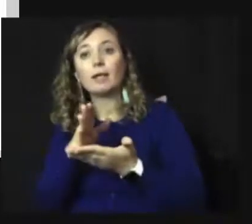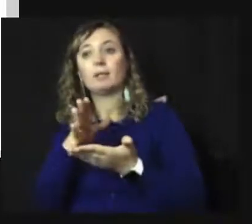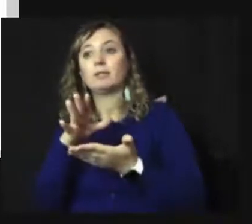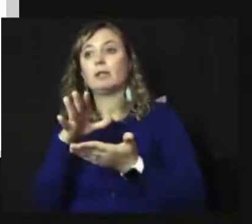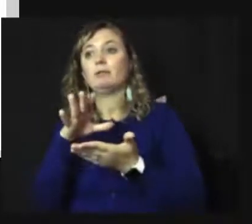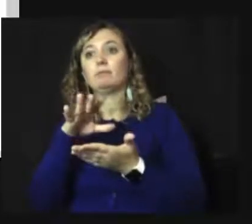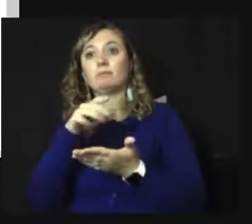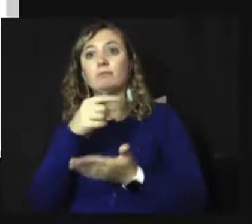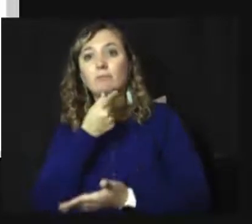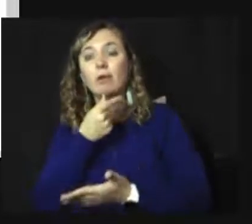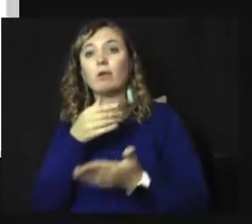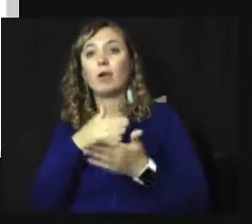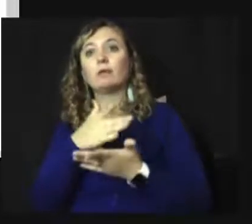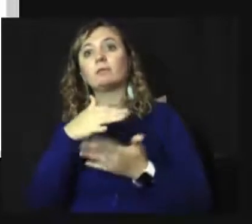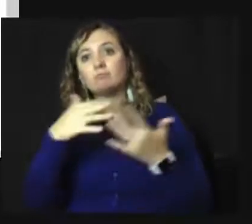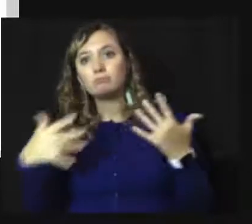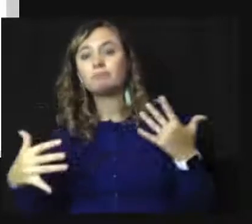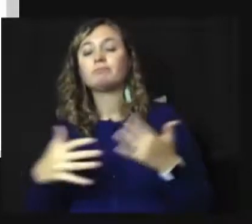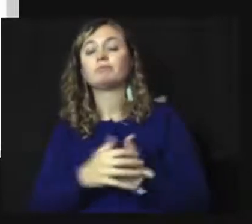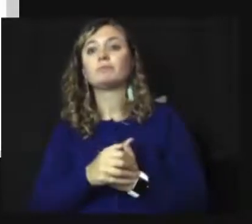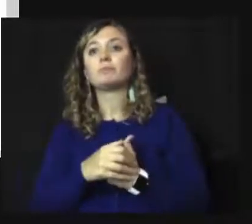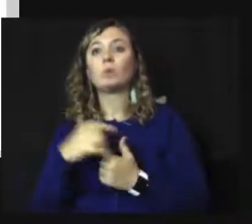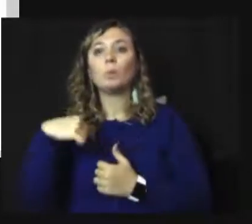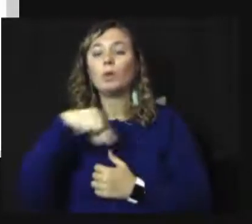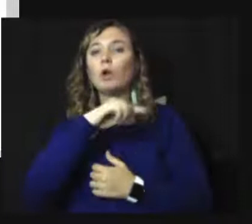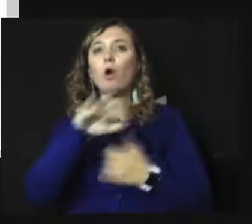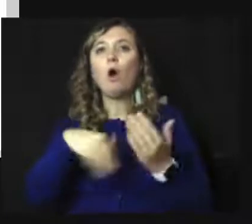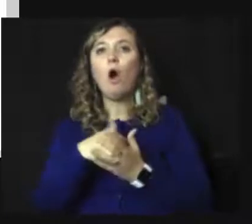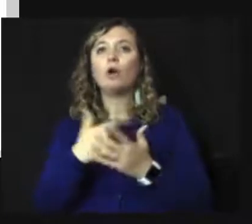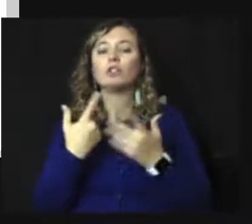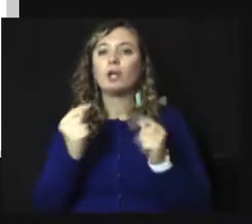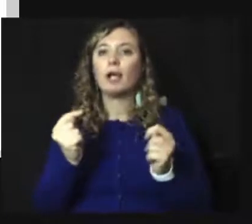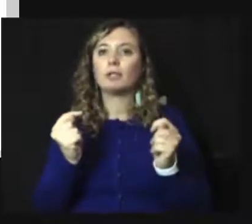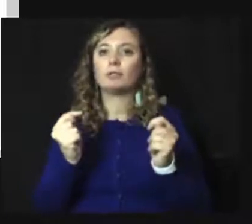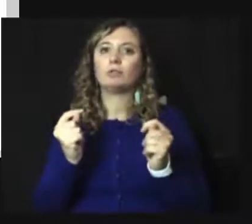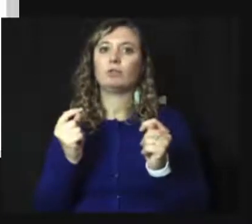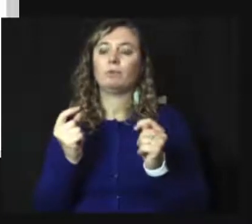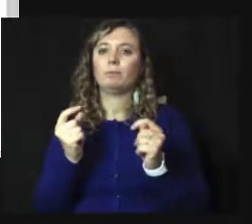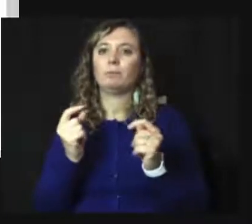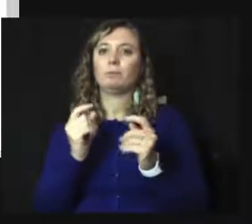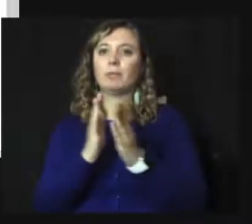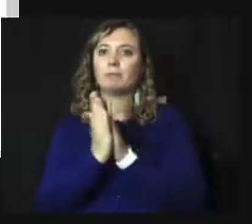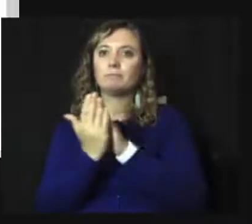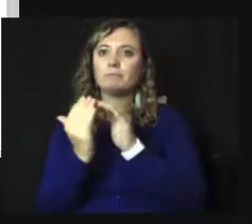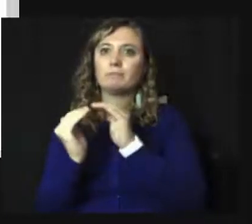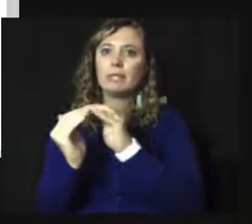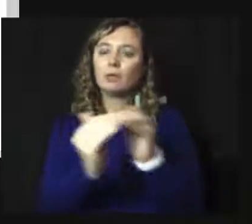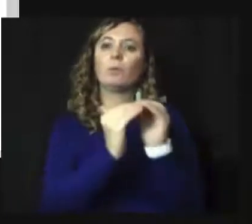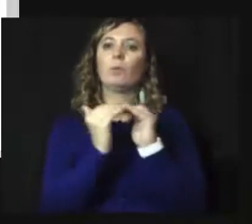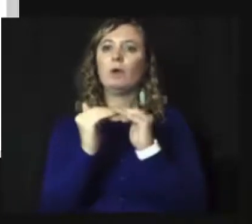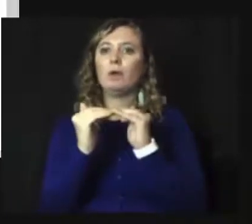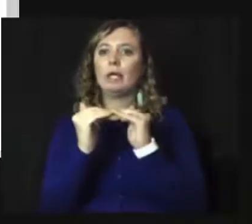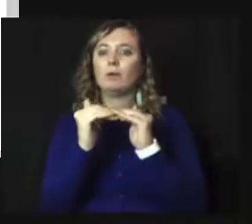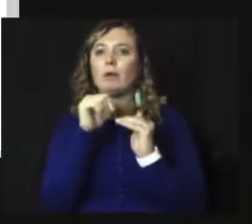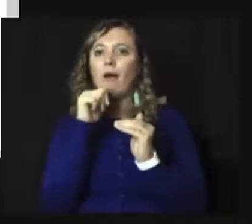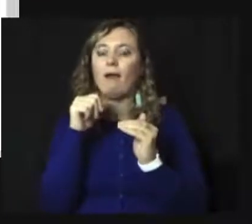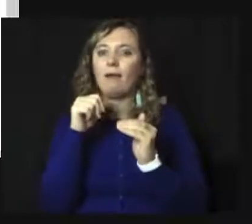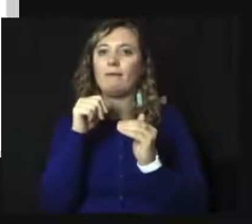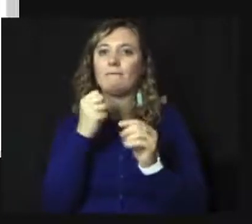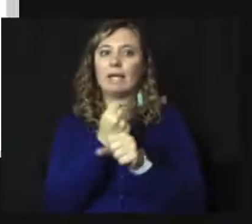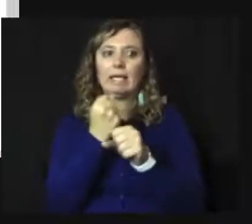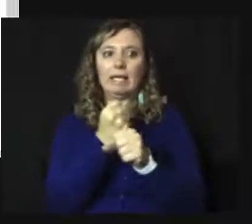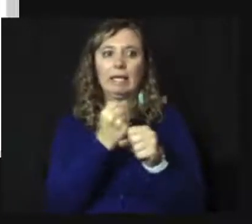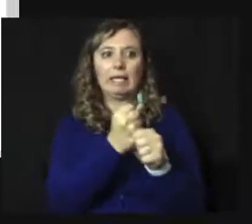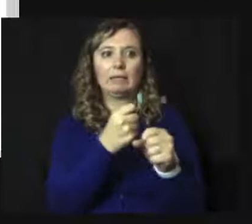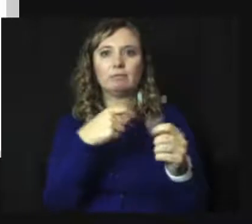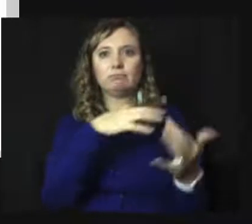for justice and equity. We're not fighting against each other, but we're fighting against the system that was built to uplift a specific group and oppress